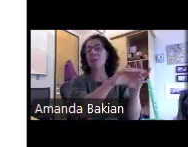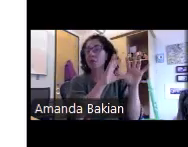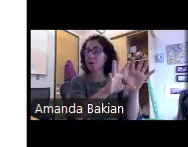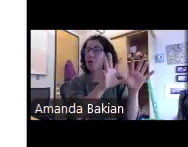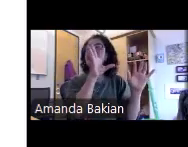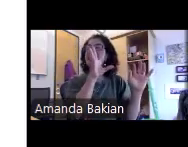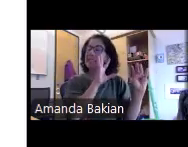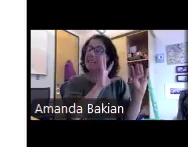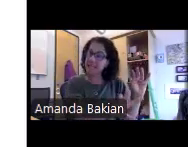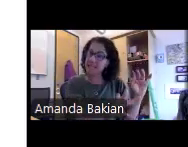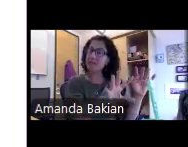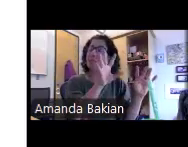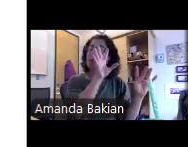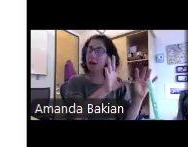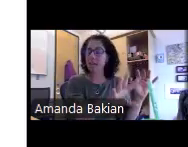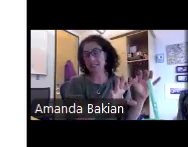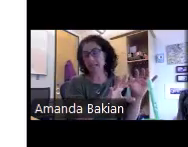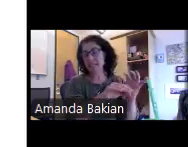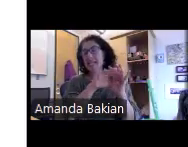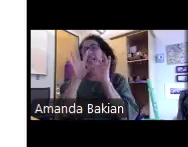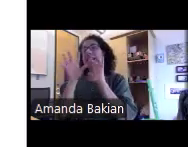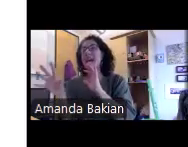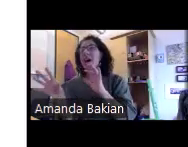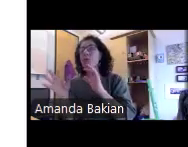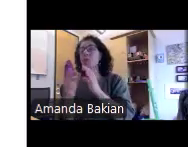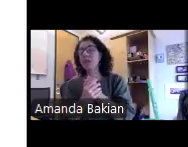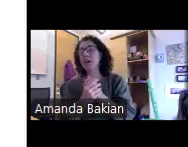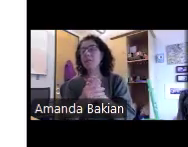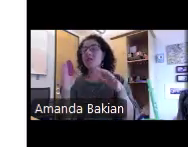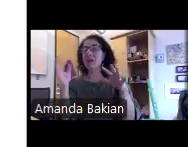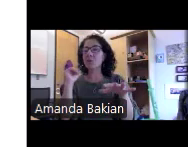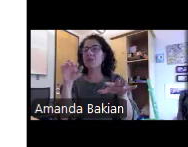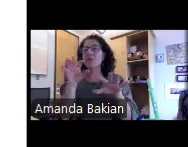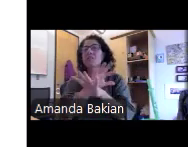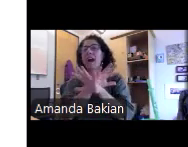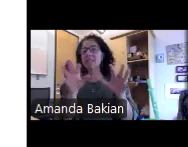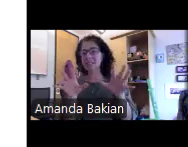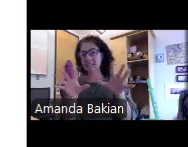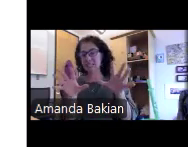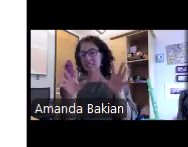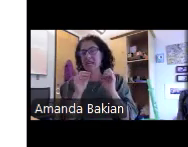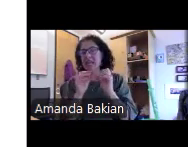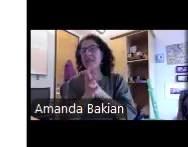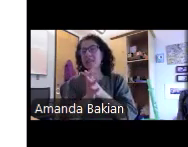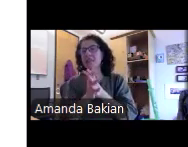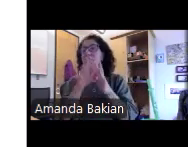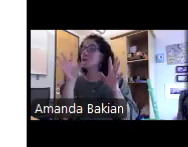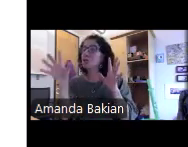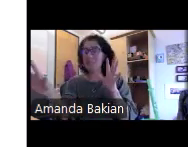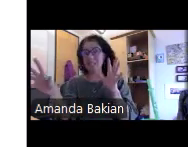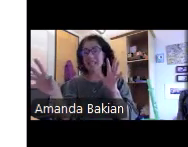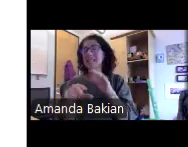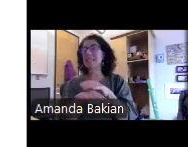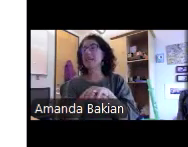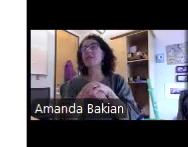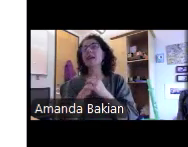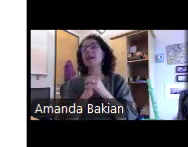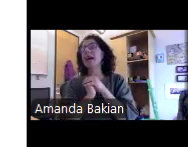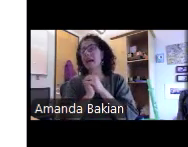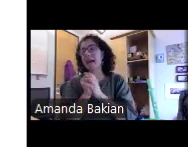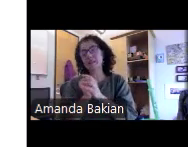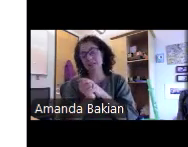very thorough and intensive process. Now we've come and that we've validated that the community